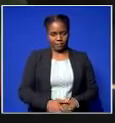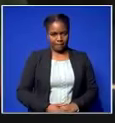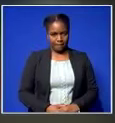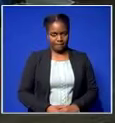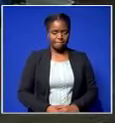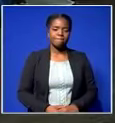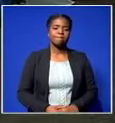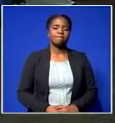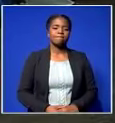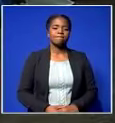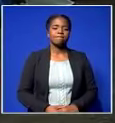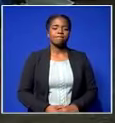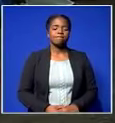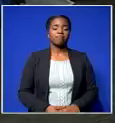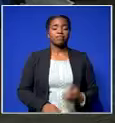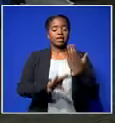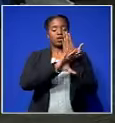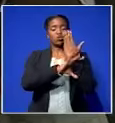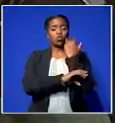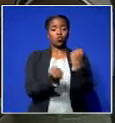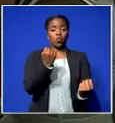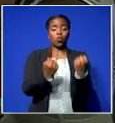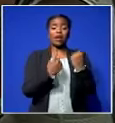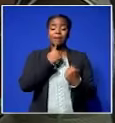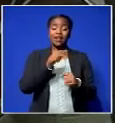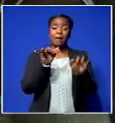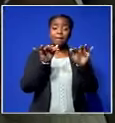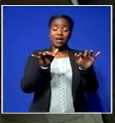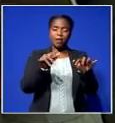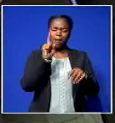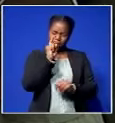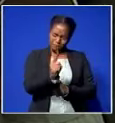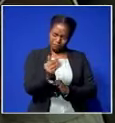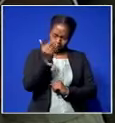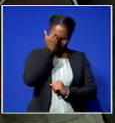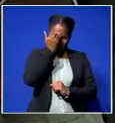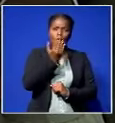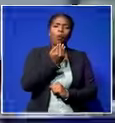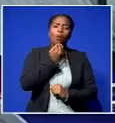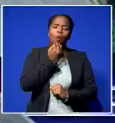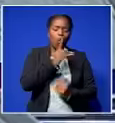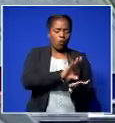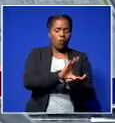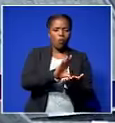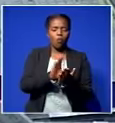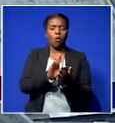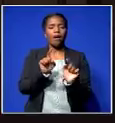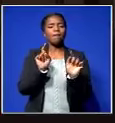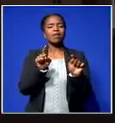nations. The Constitutional Court says voters must have access to information on private